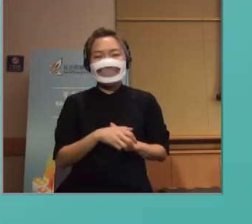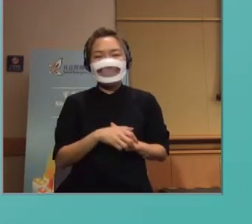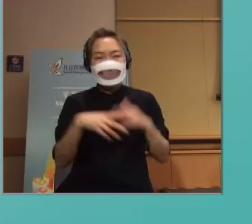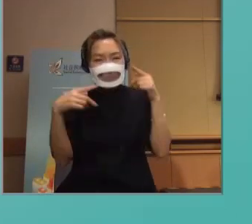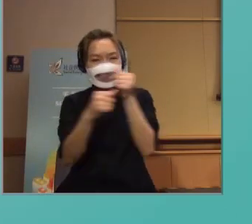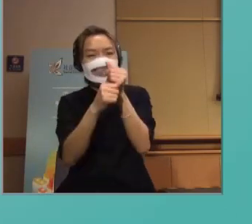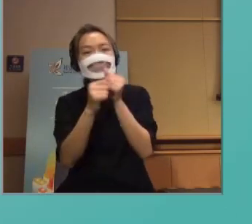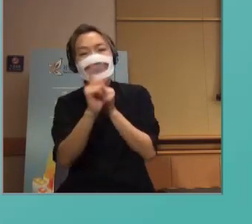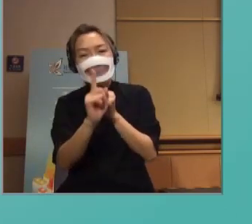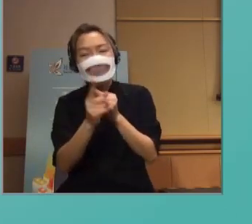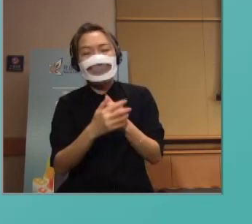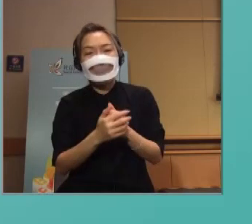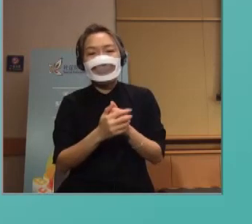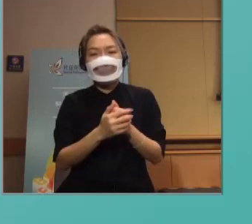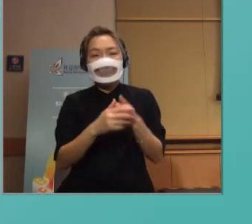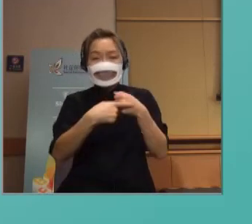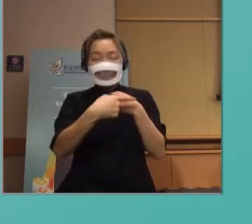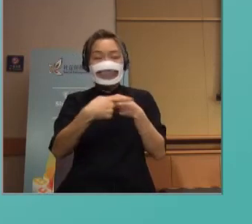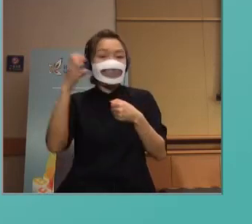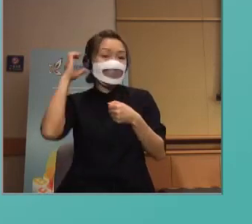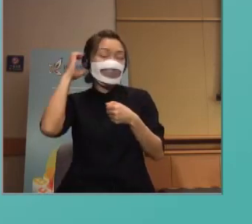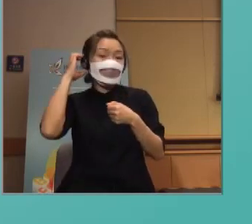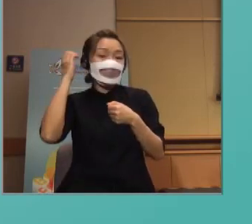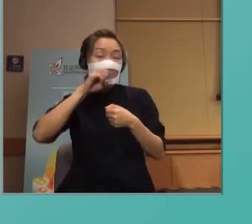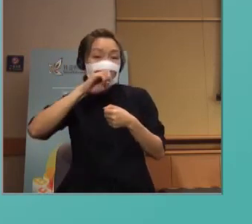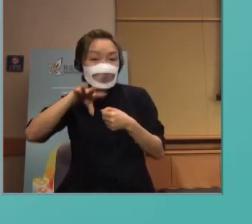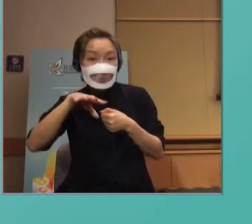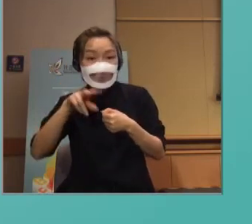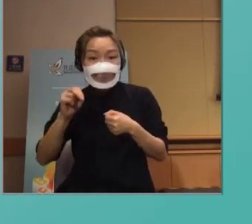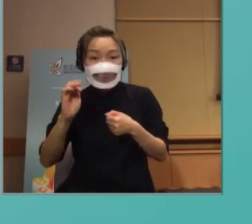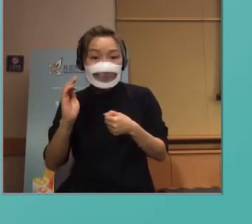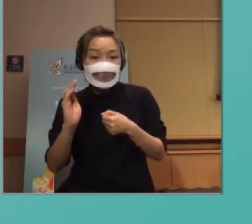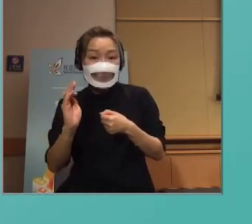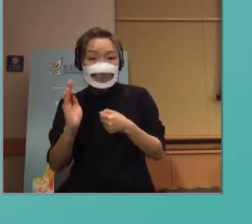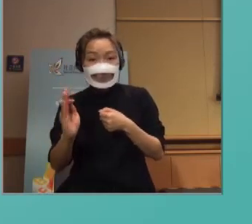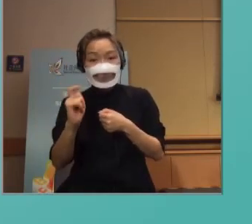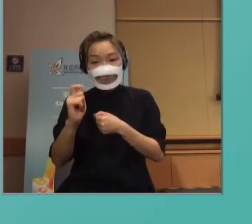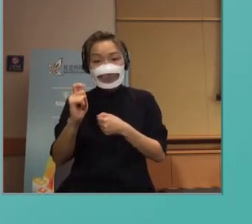about the benefit of NFT for musicians, and we all know the musicians,